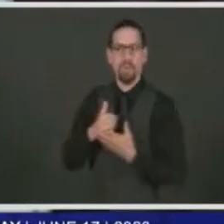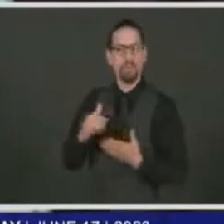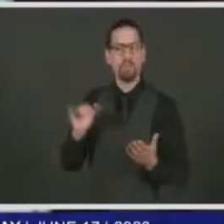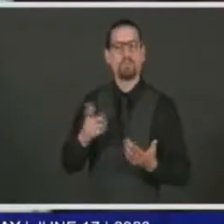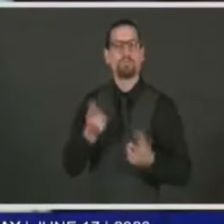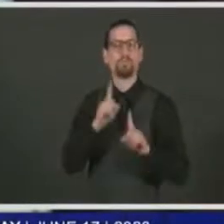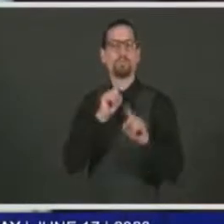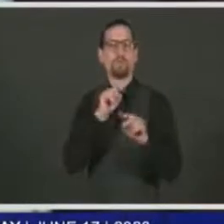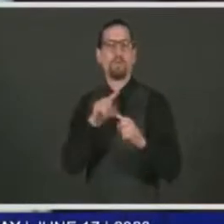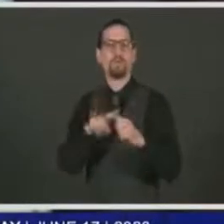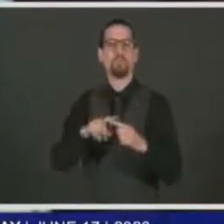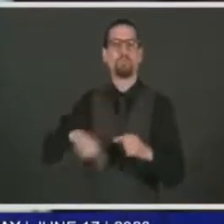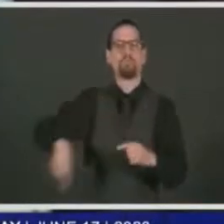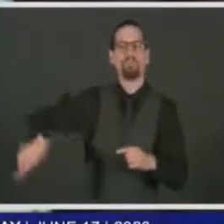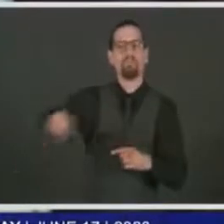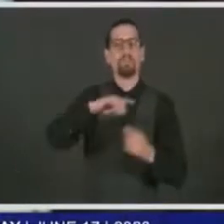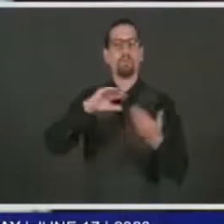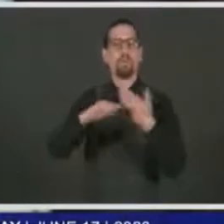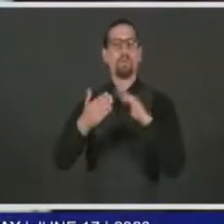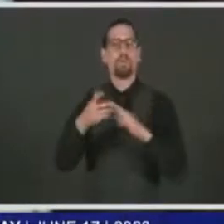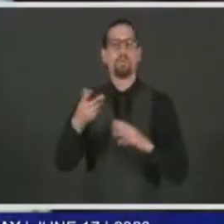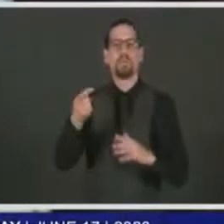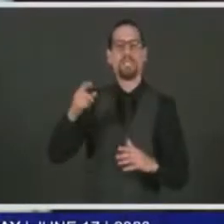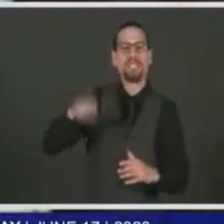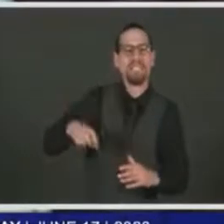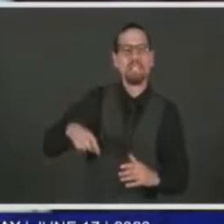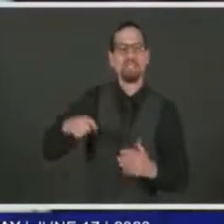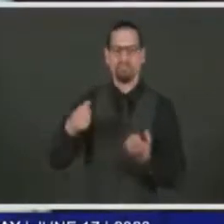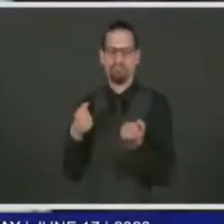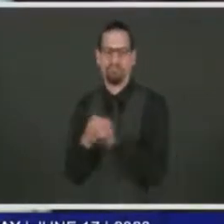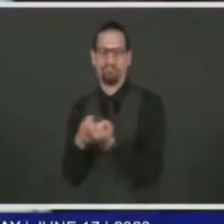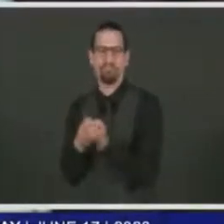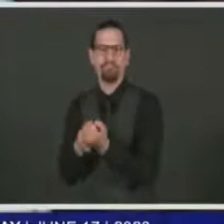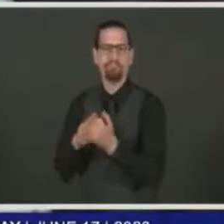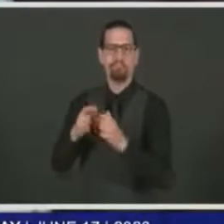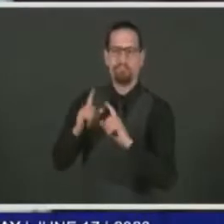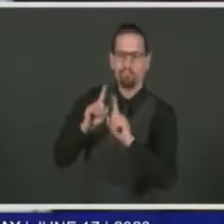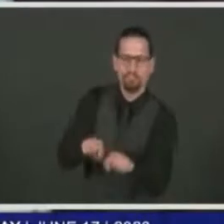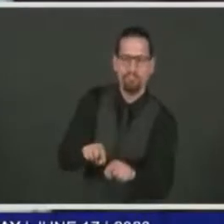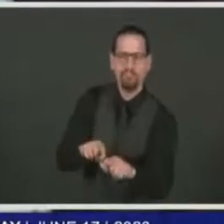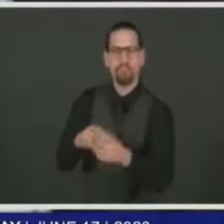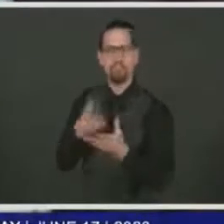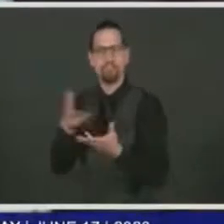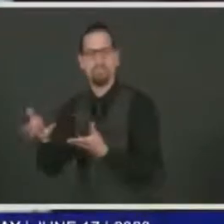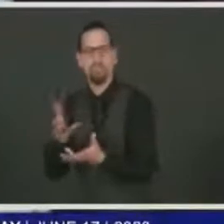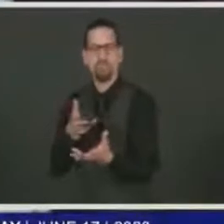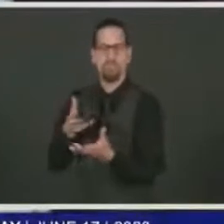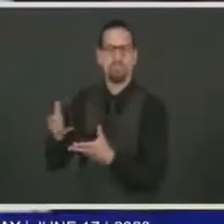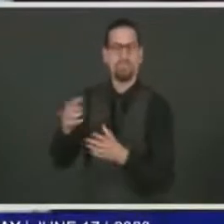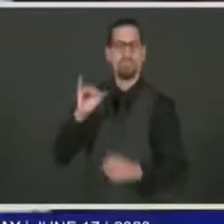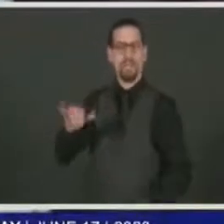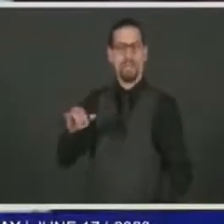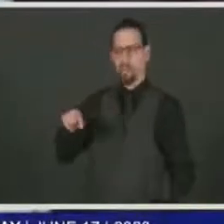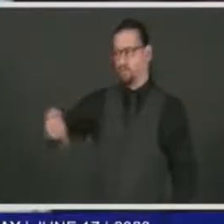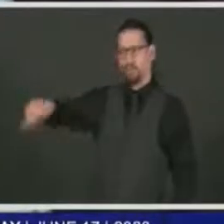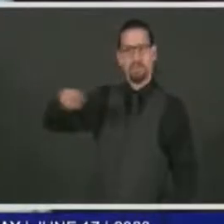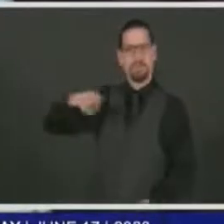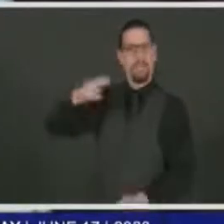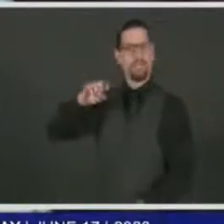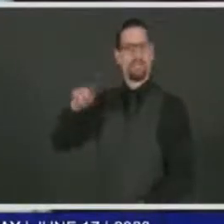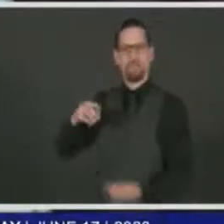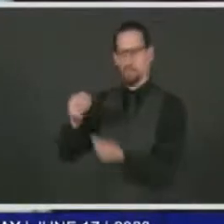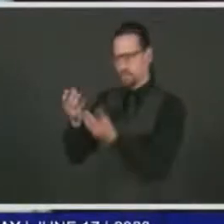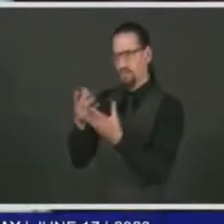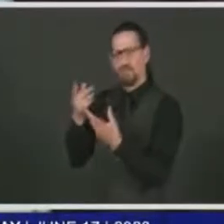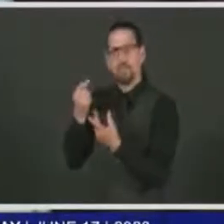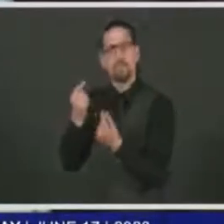They've told us where testing should happen. Something as simple as picking one site over the other for testing can make all the